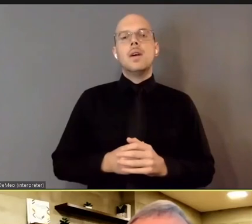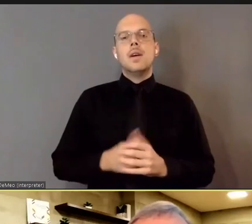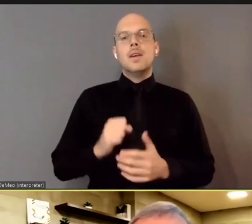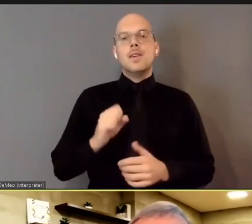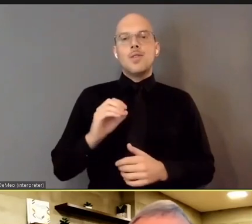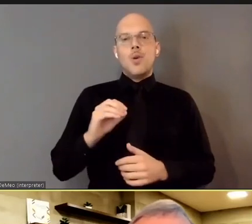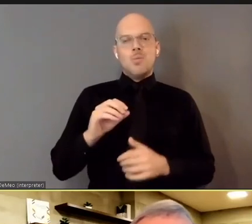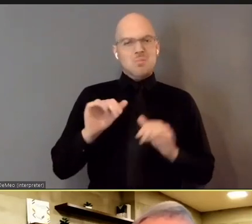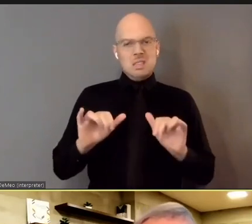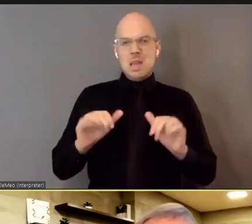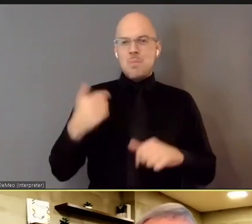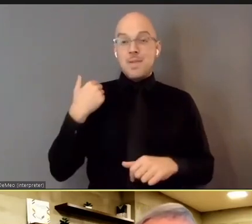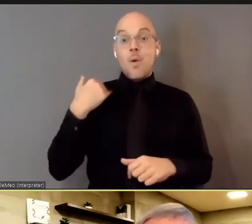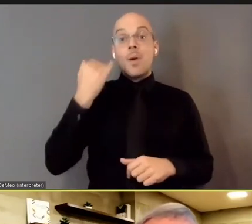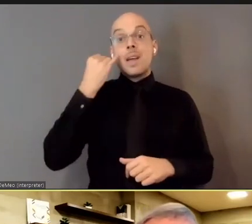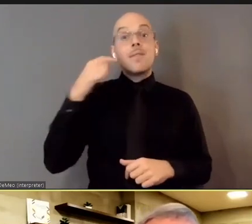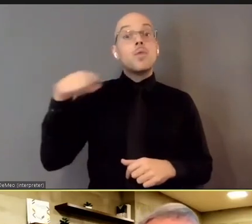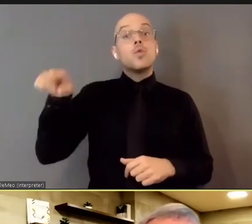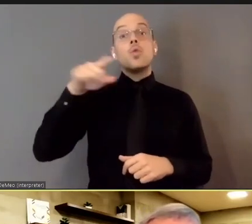As before, if you have questions,